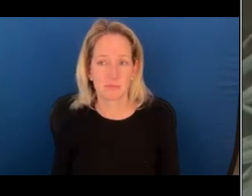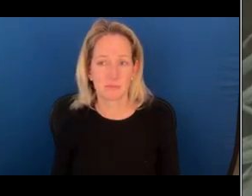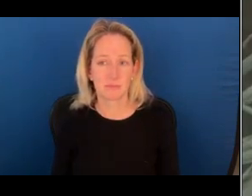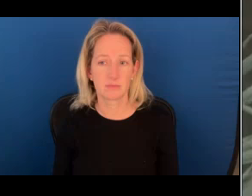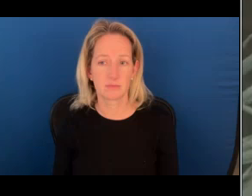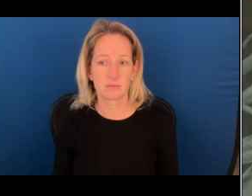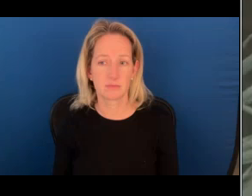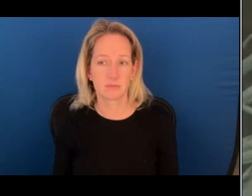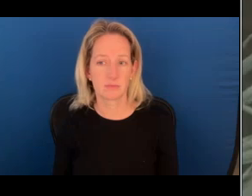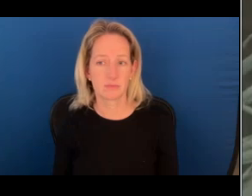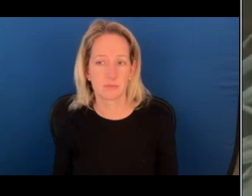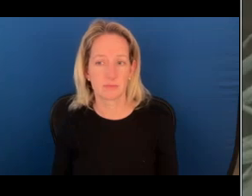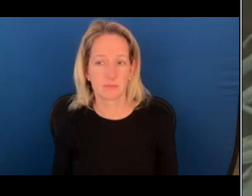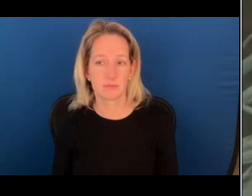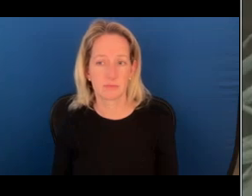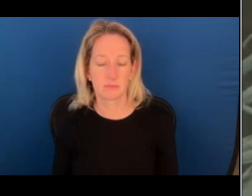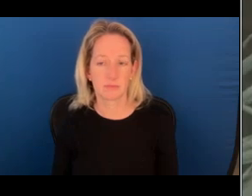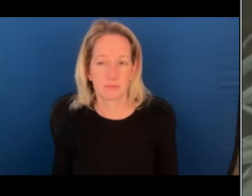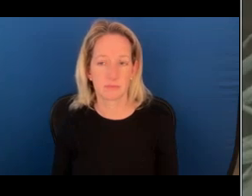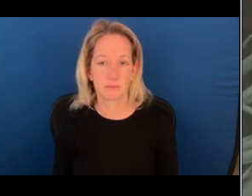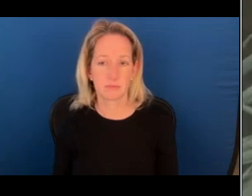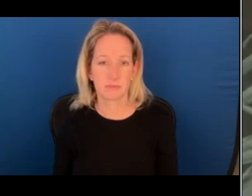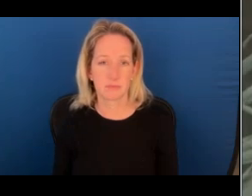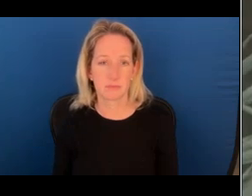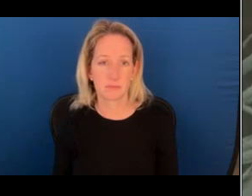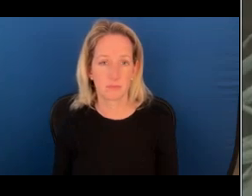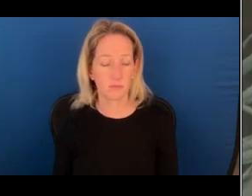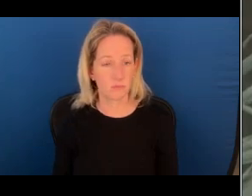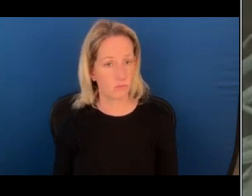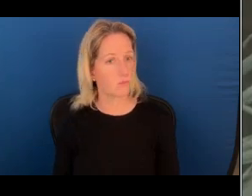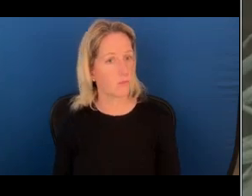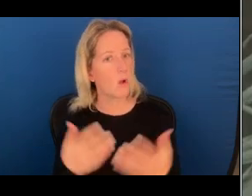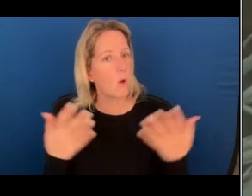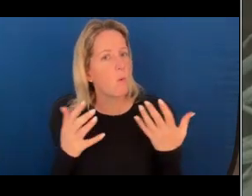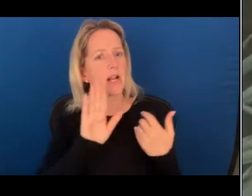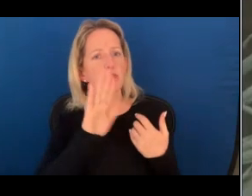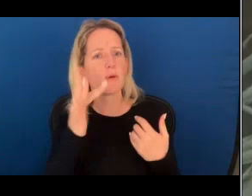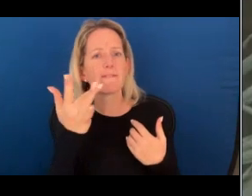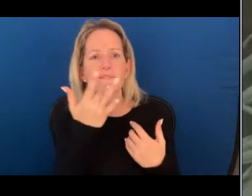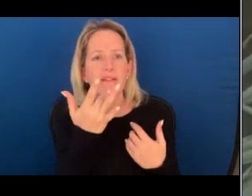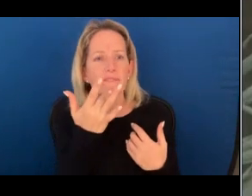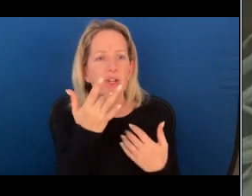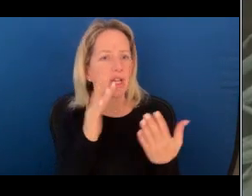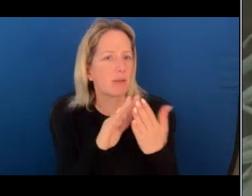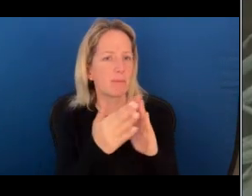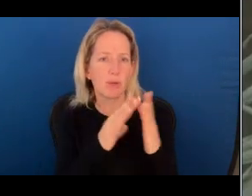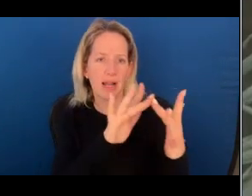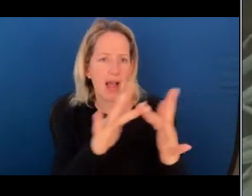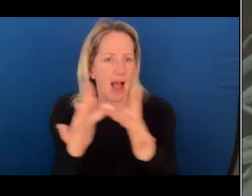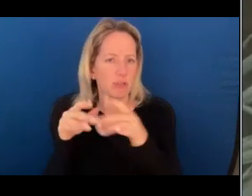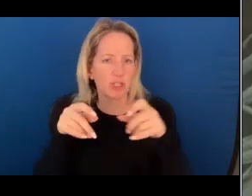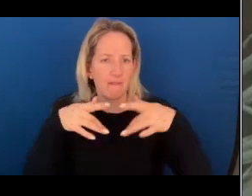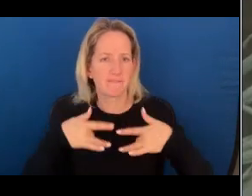All right, I have a question for you. So what has been your favorite community outreach event that you've done for the project so far?